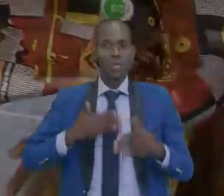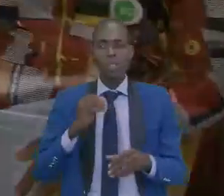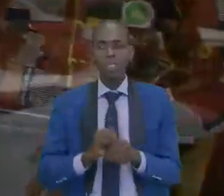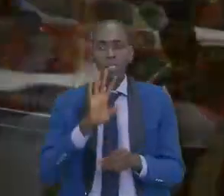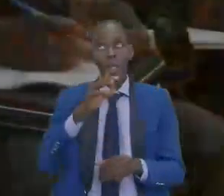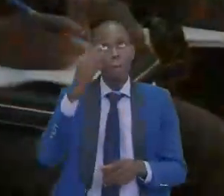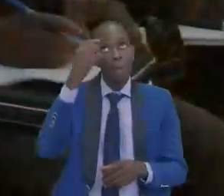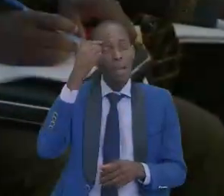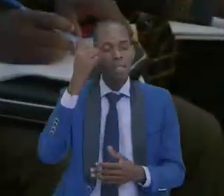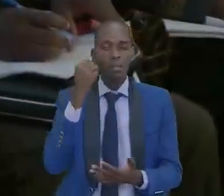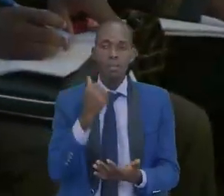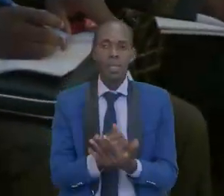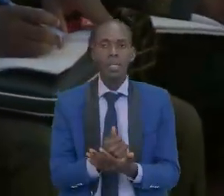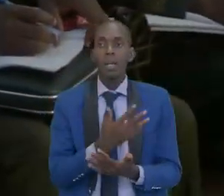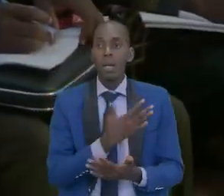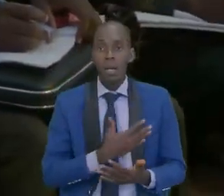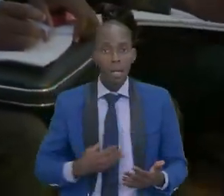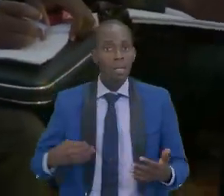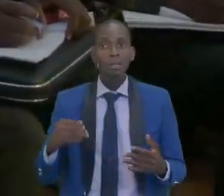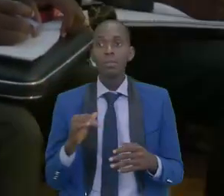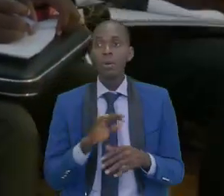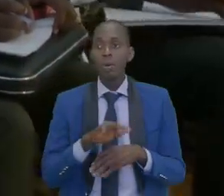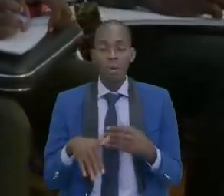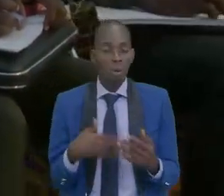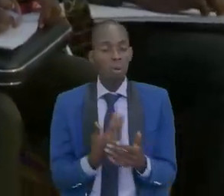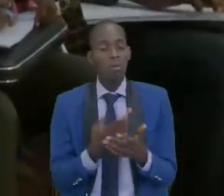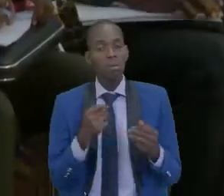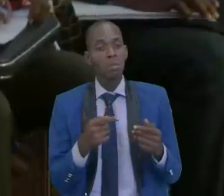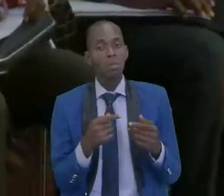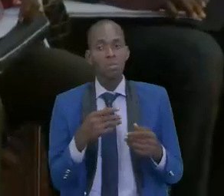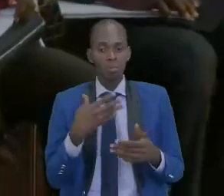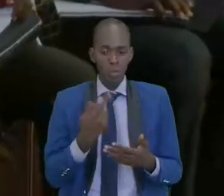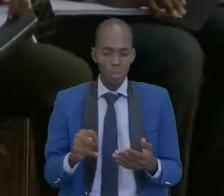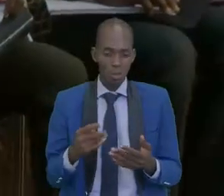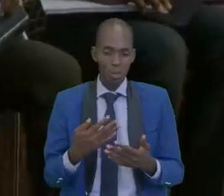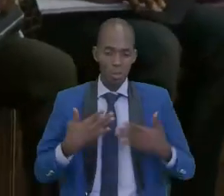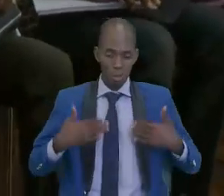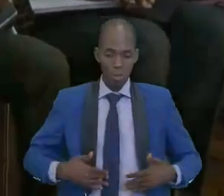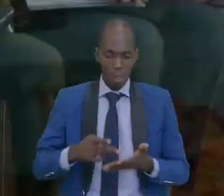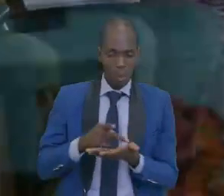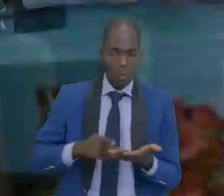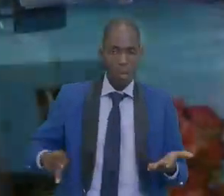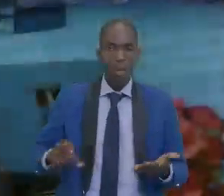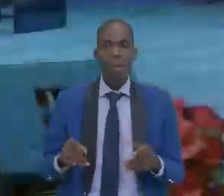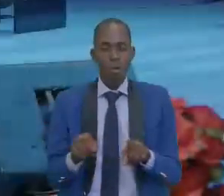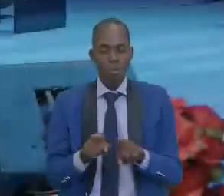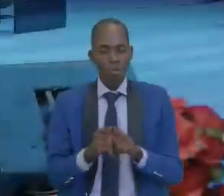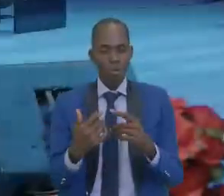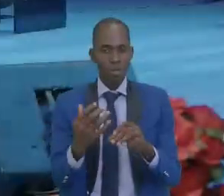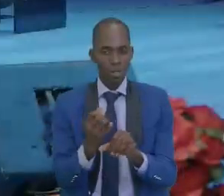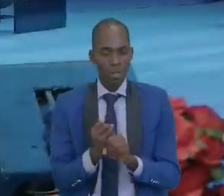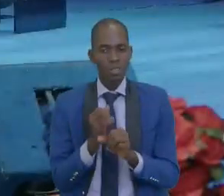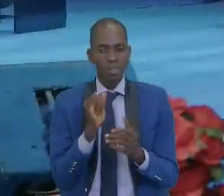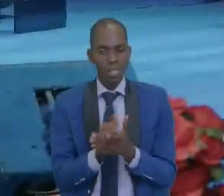mind, and even all the elements and all the cells in your body, they have that joy coming